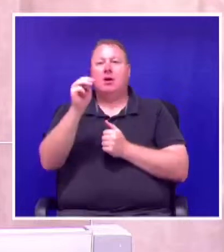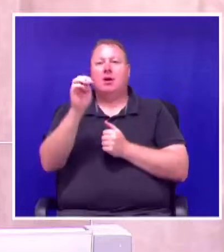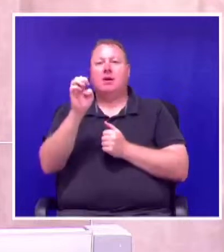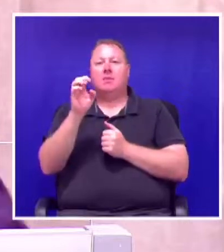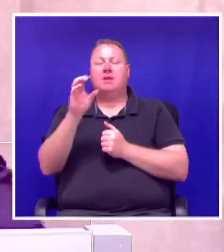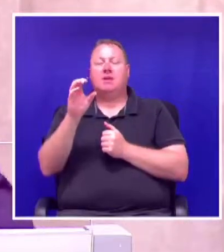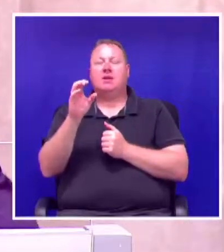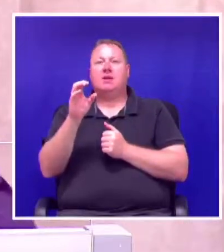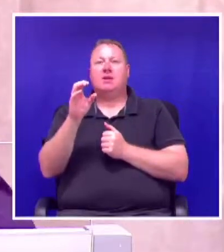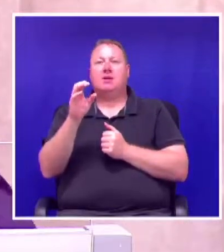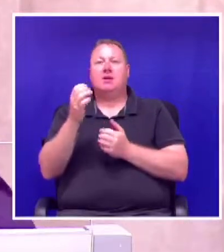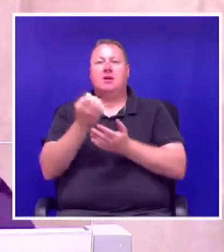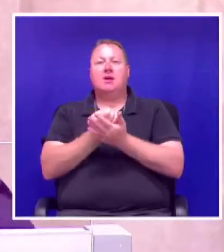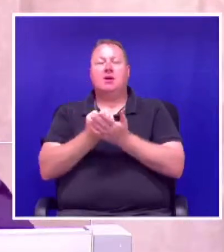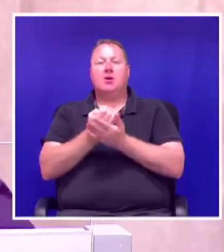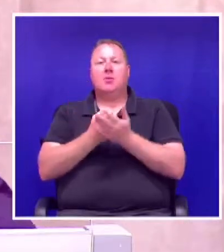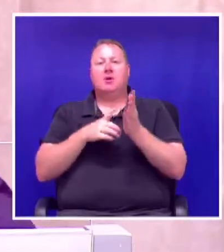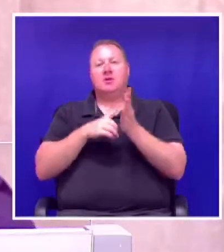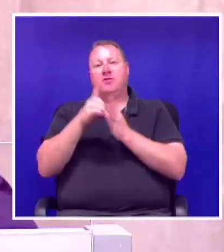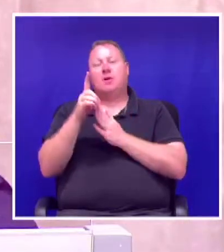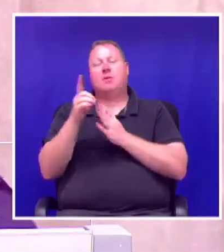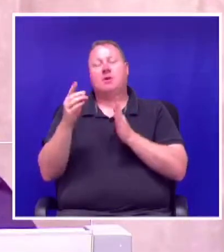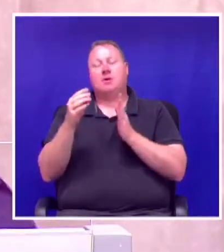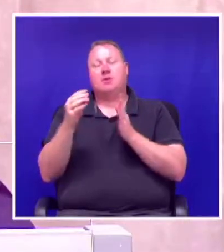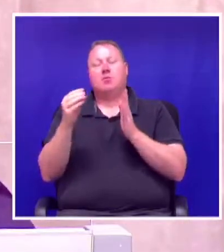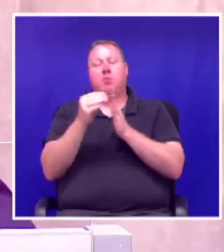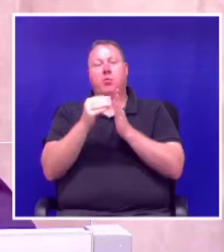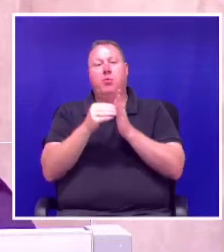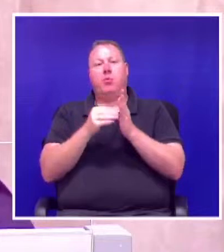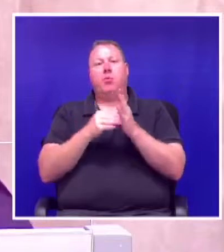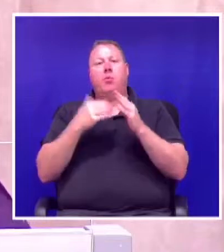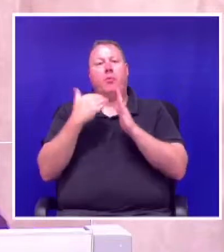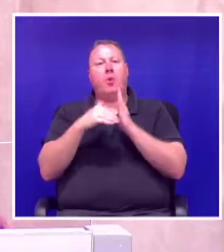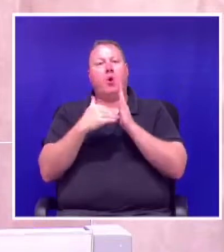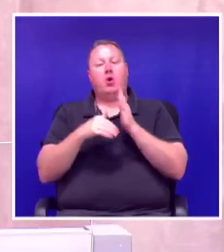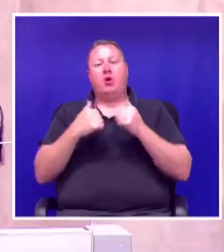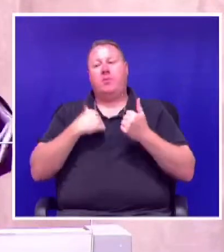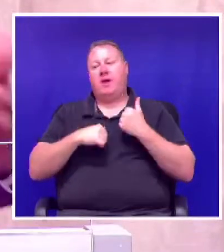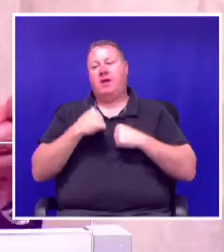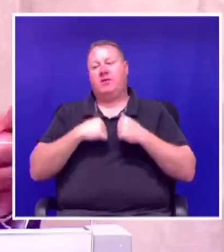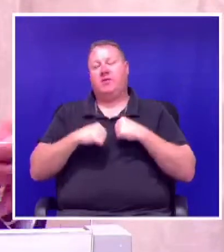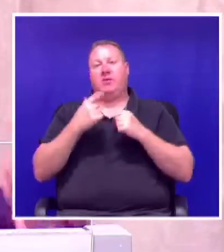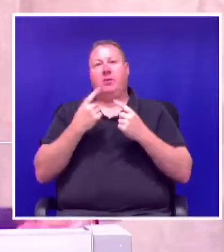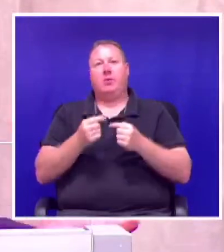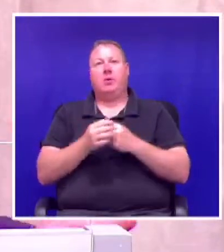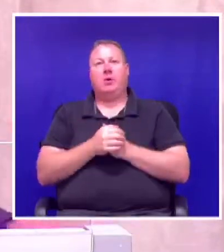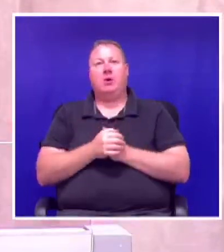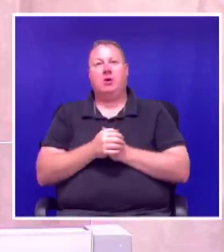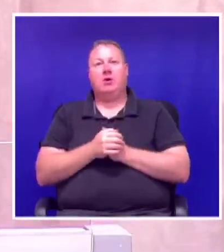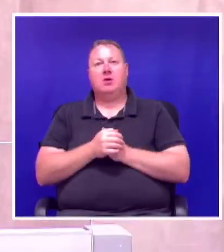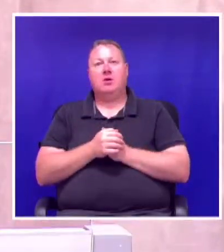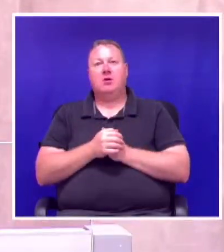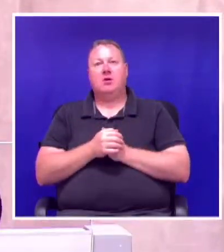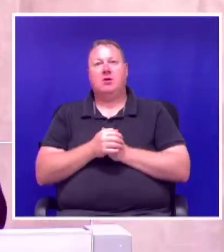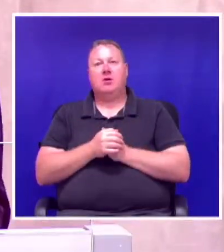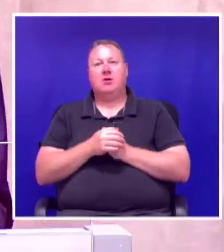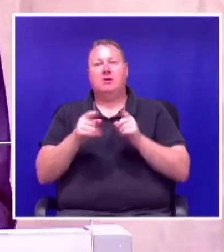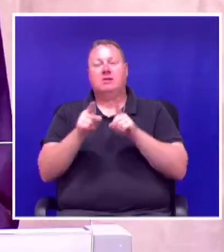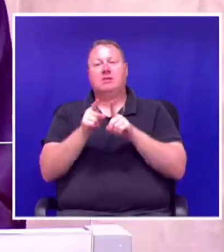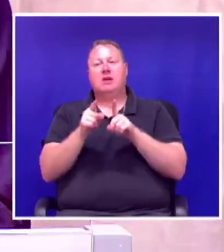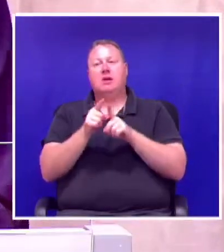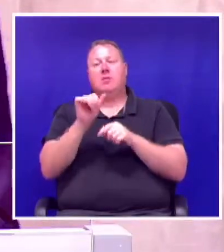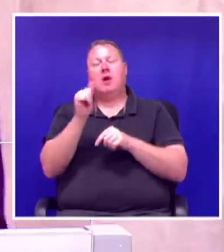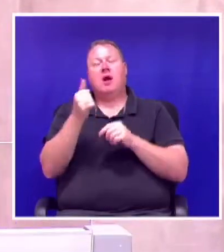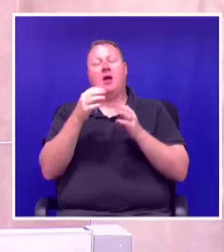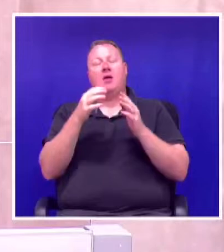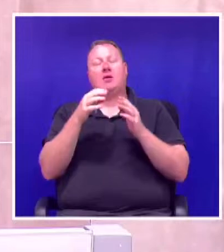Economic Development introduced that program very actively, and it's beginning to happen also in other provinces. So